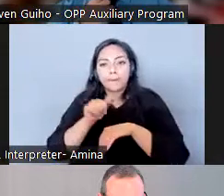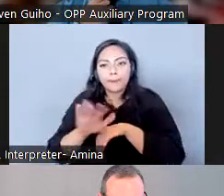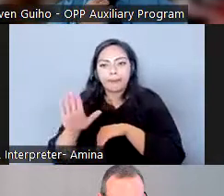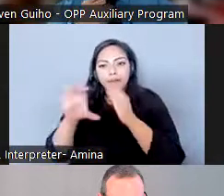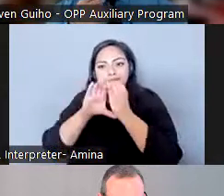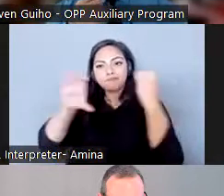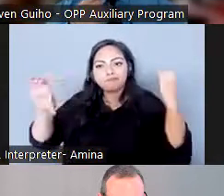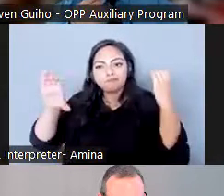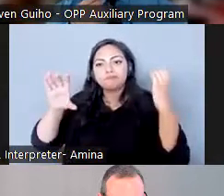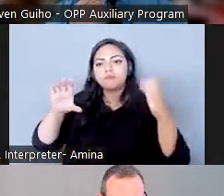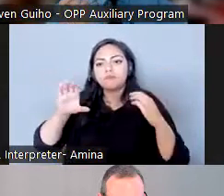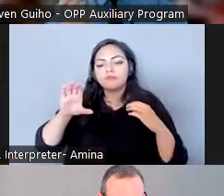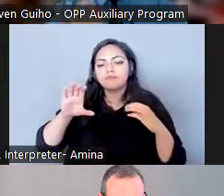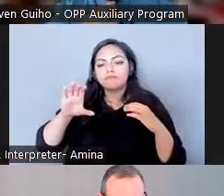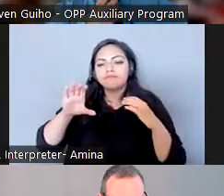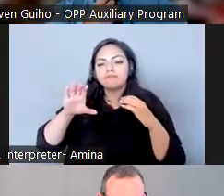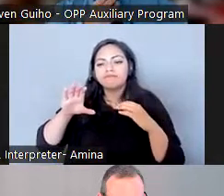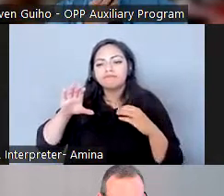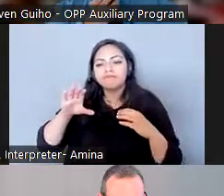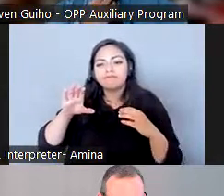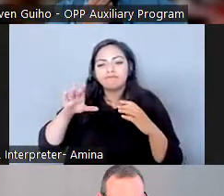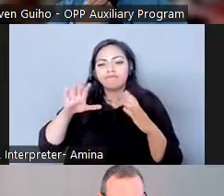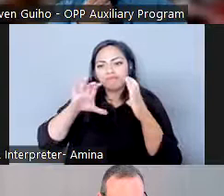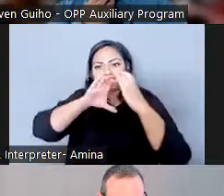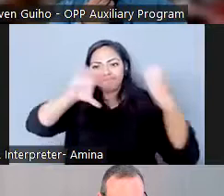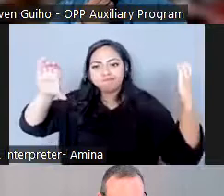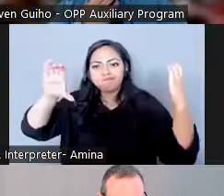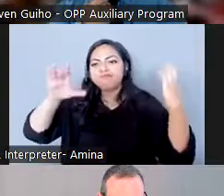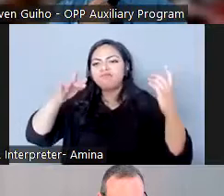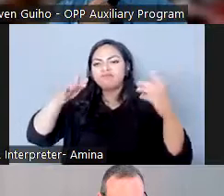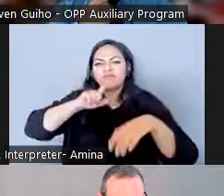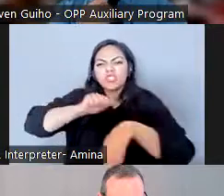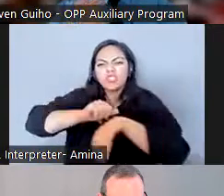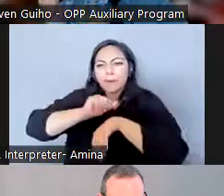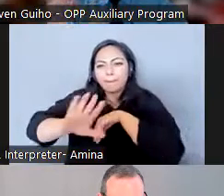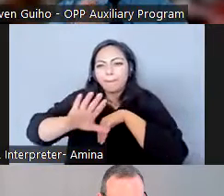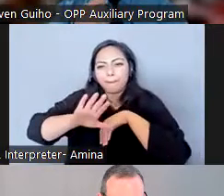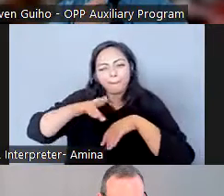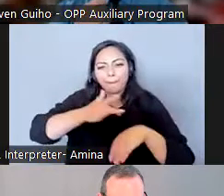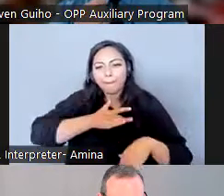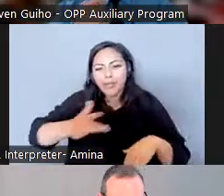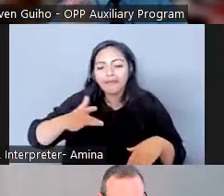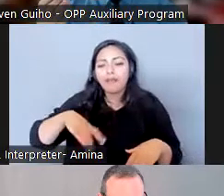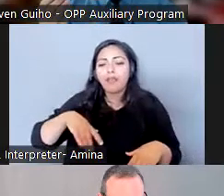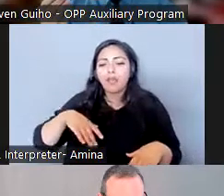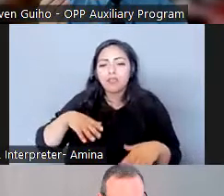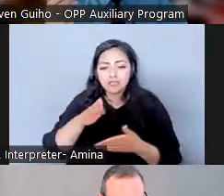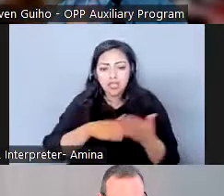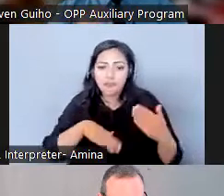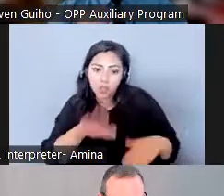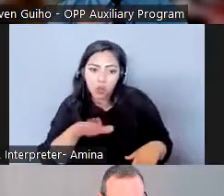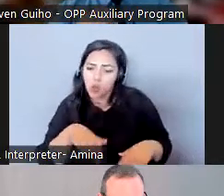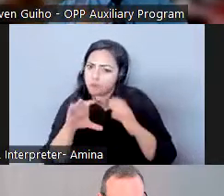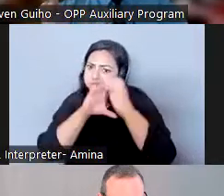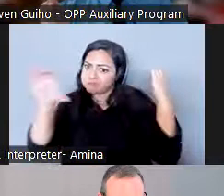with people are buying sea cans or shipping containers for storage units. Oh, they're saying, oh, you got to send me half the money because it's a $6,000